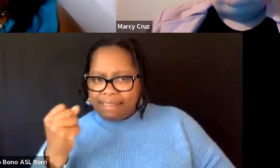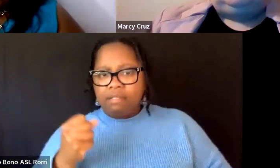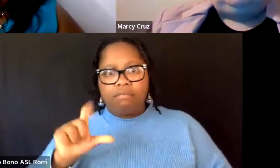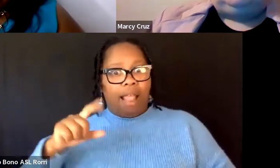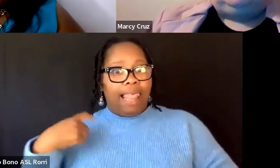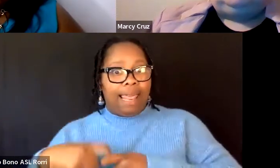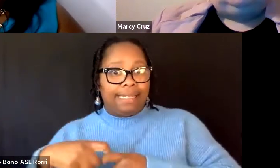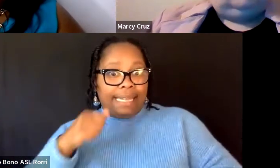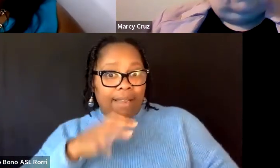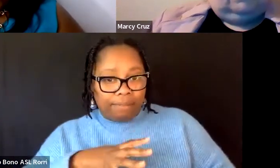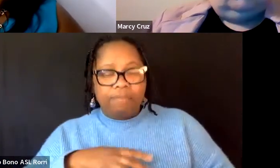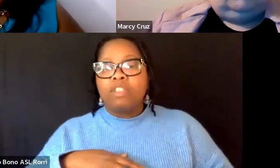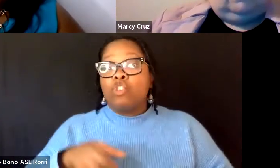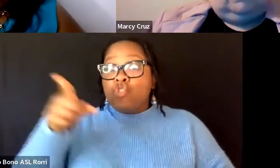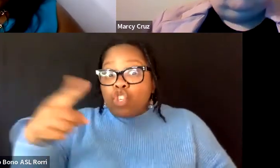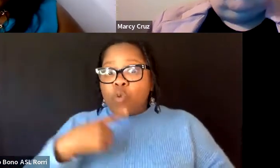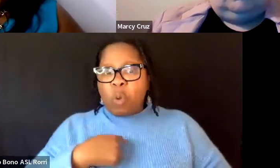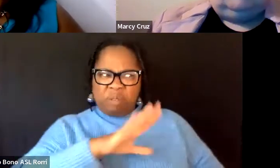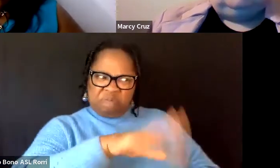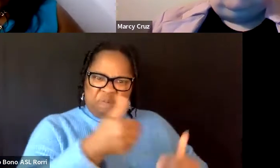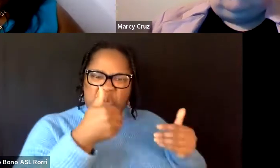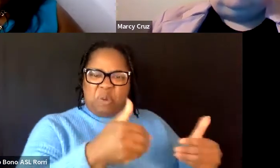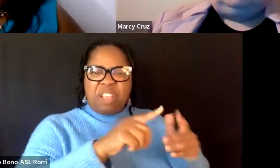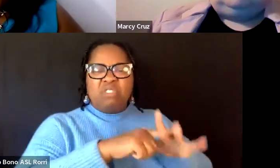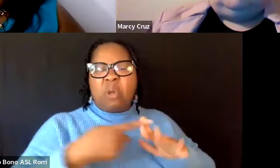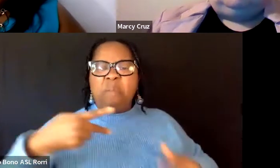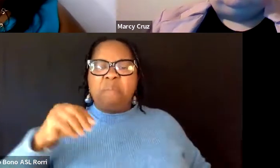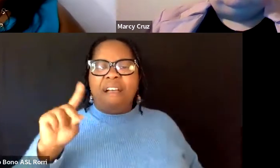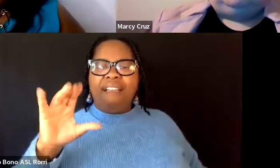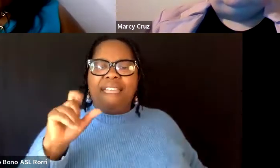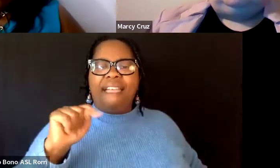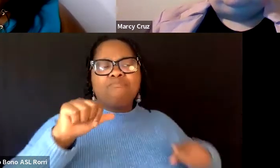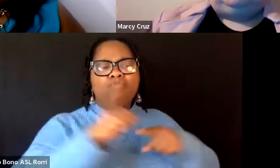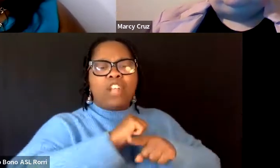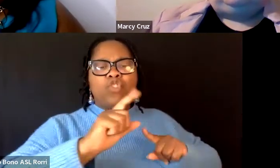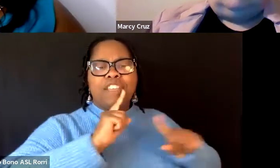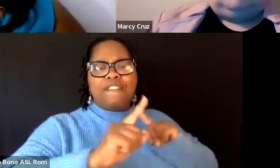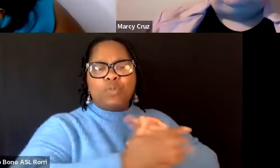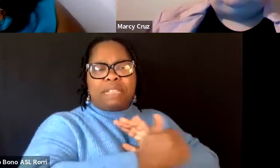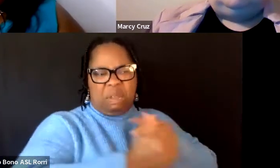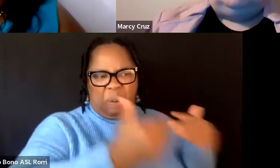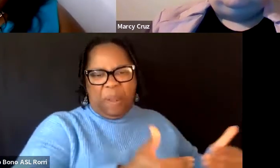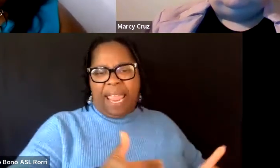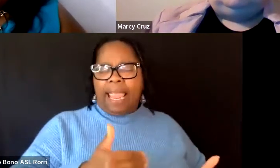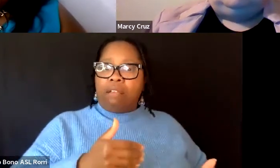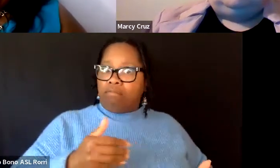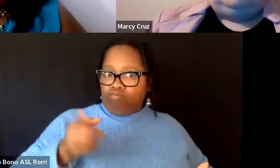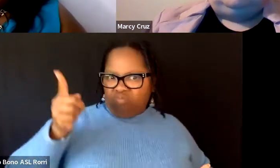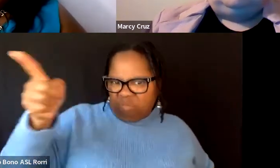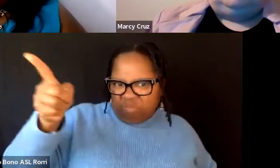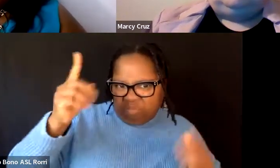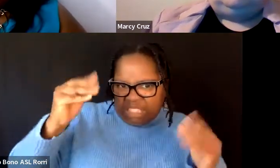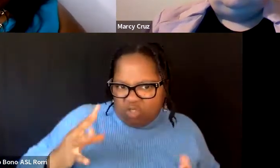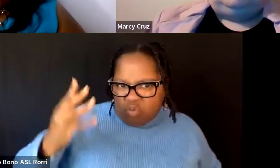start a podcast to practice my interview skills, because she was one of my teachers. And so at the